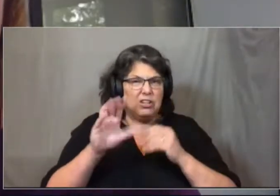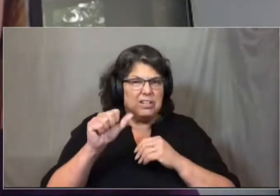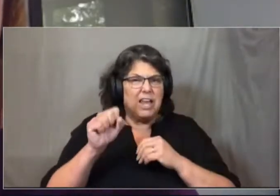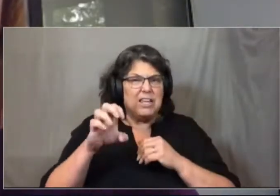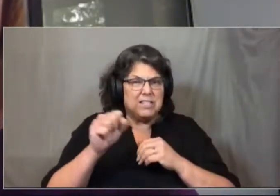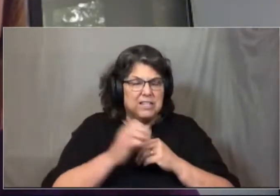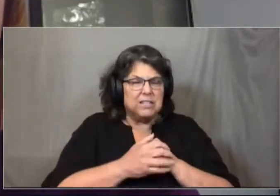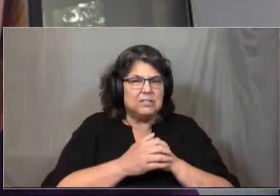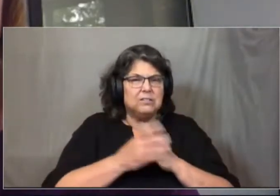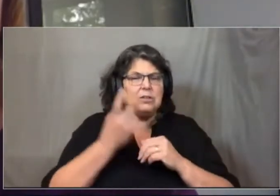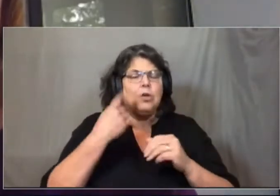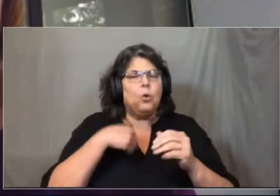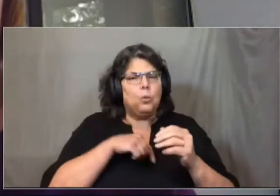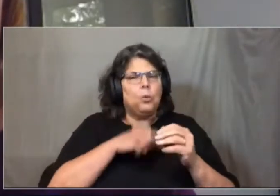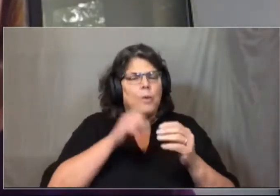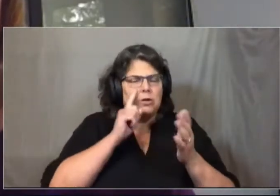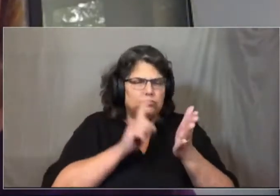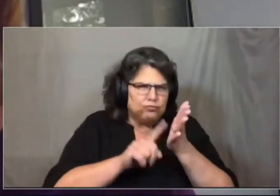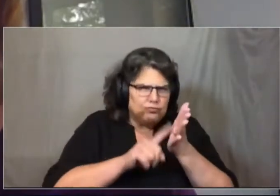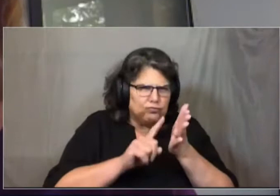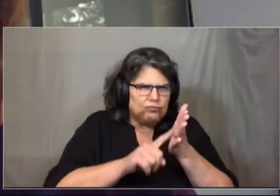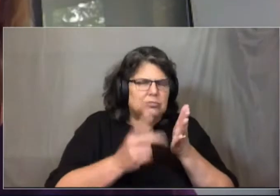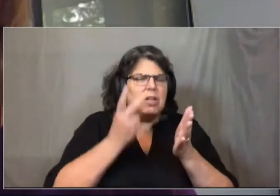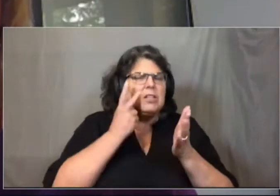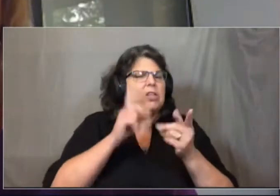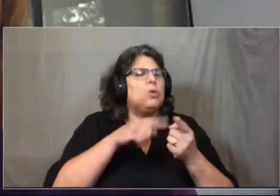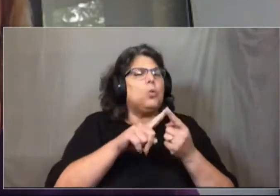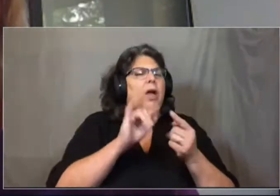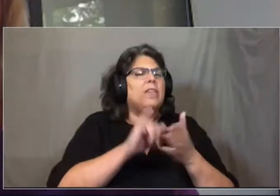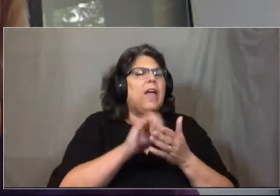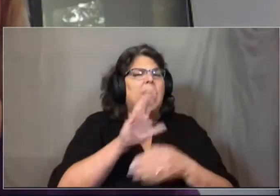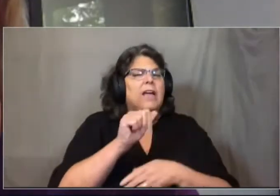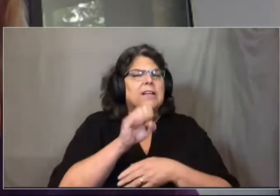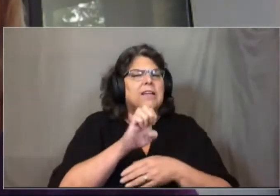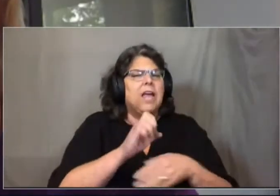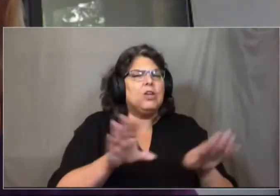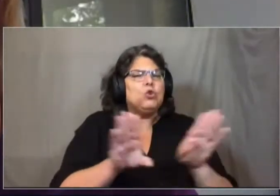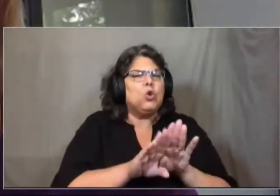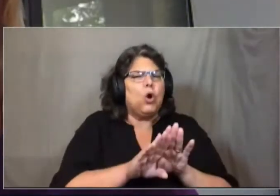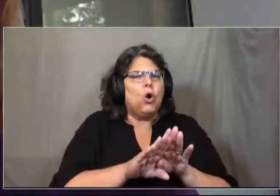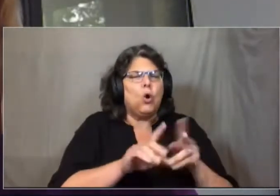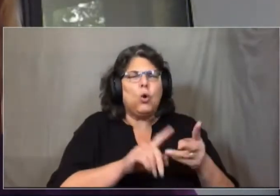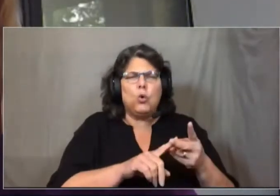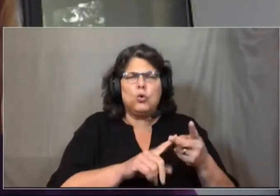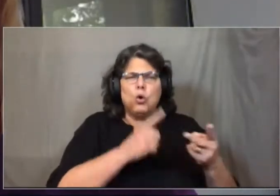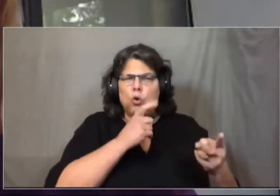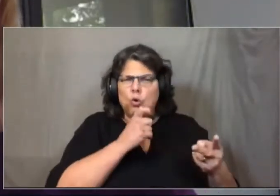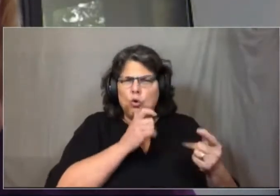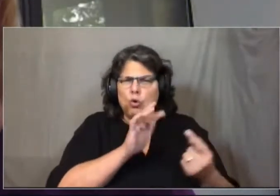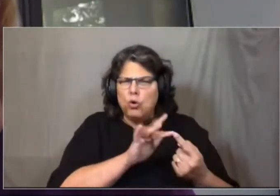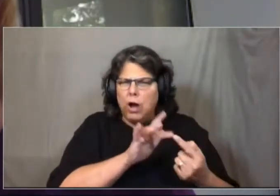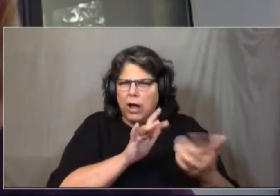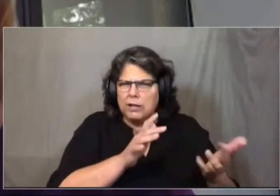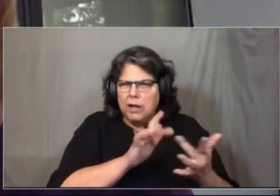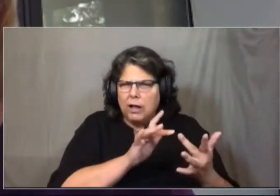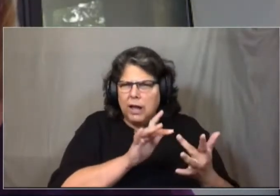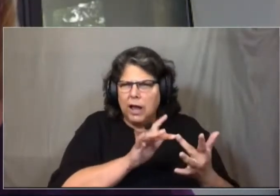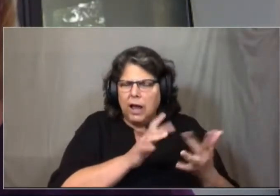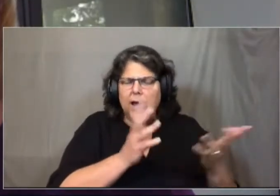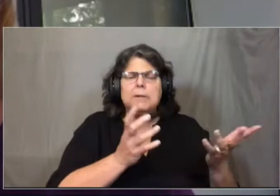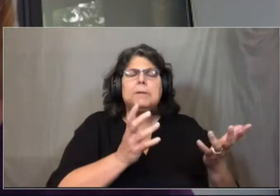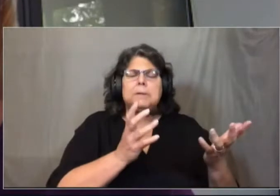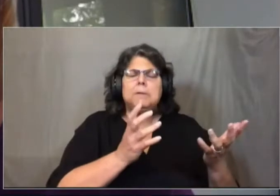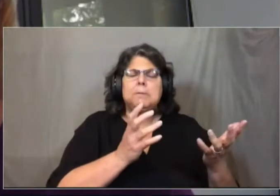reviewing that case and looking at when it was closed and how those people came into contact with COVID, we are then